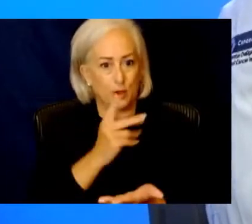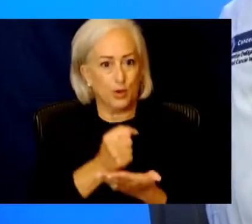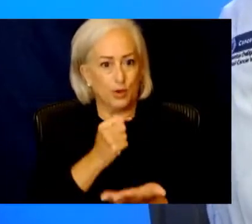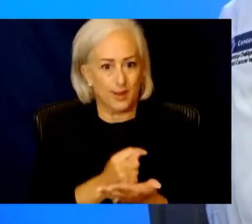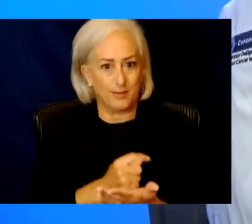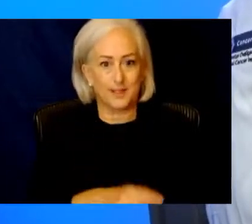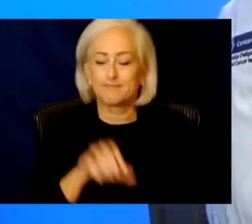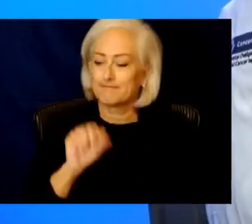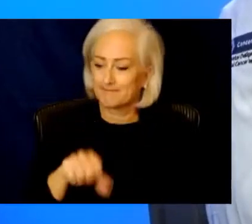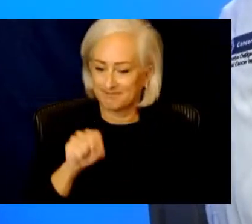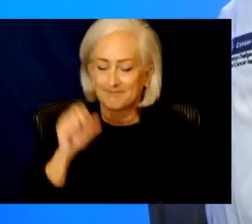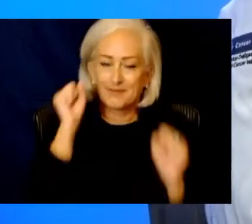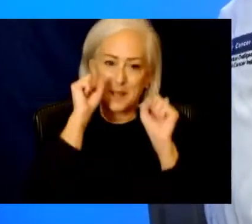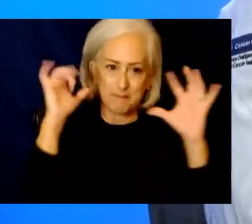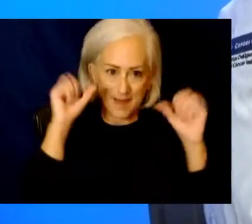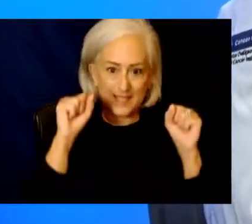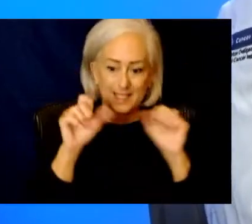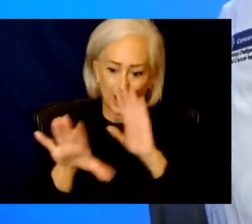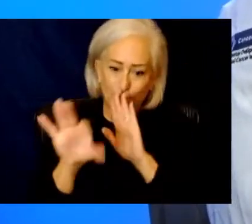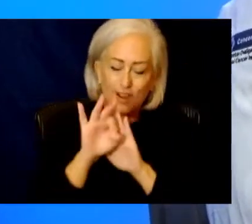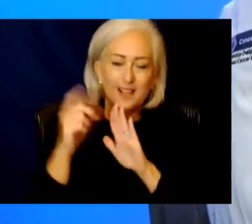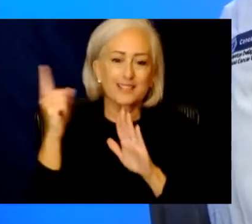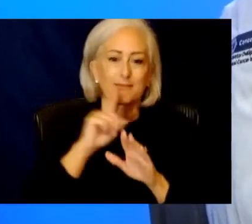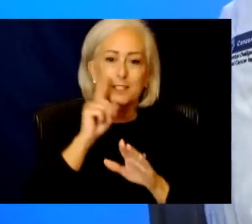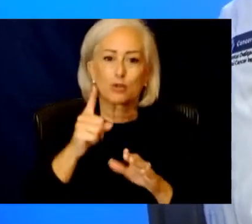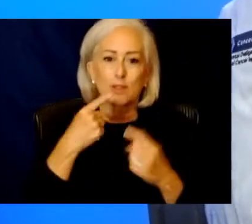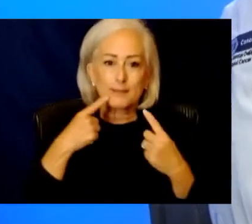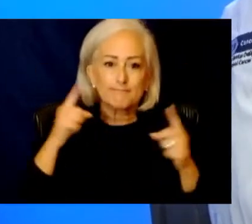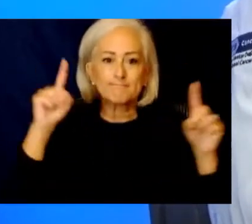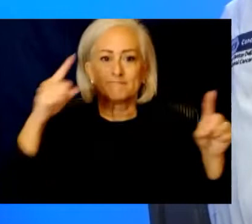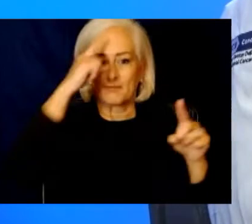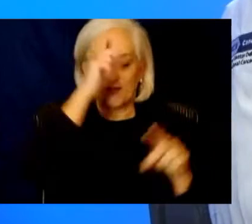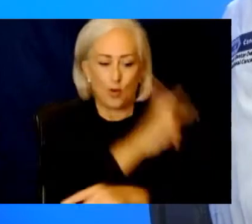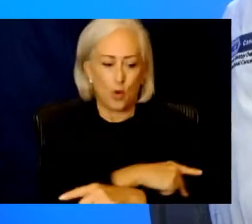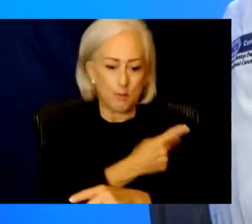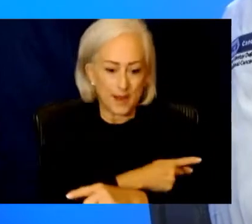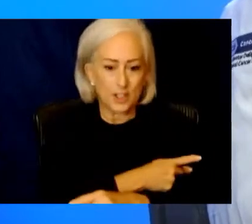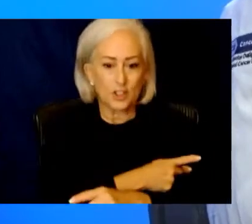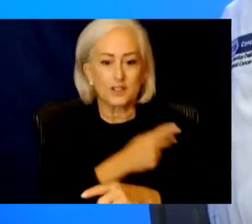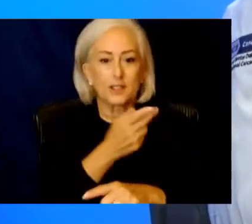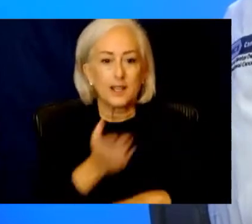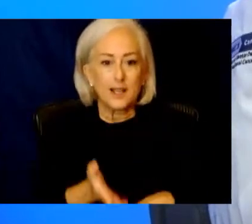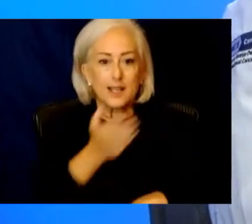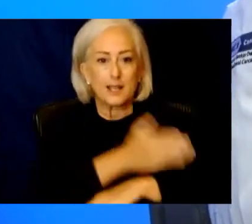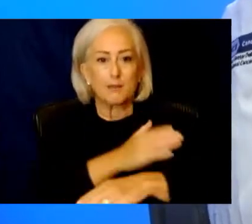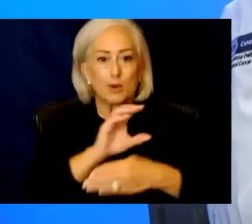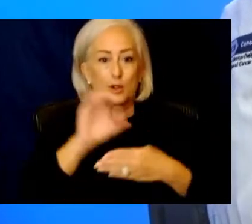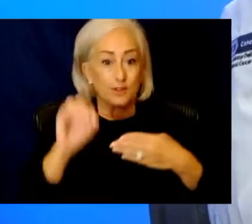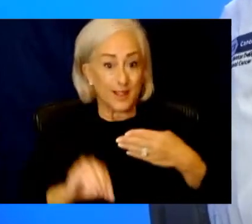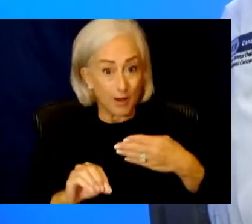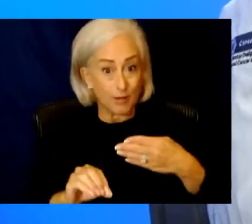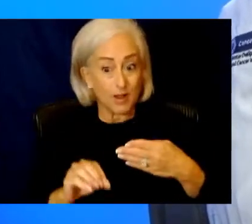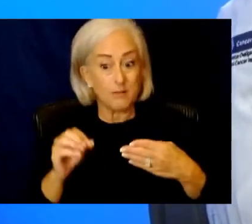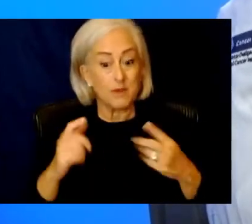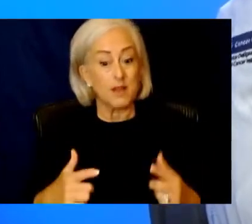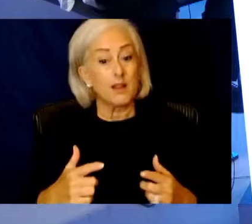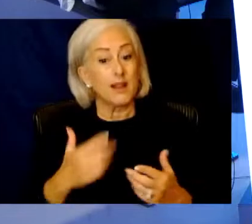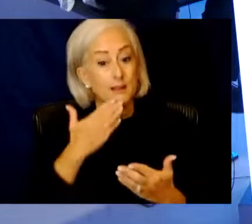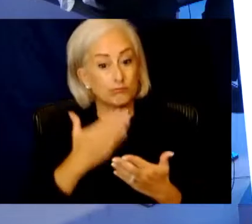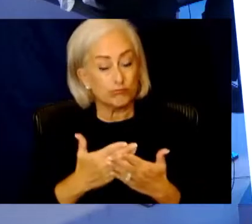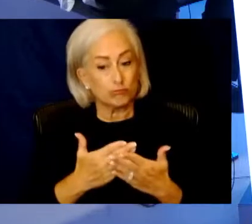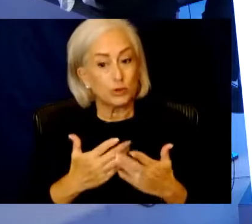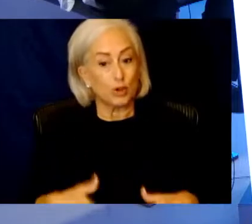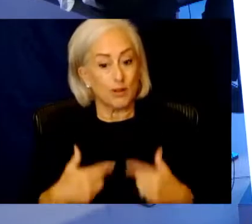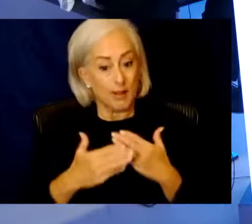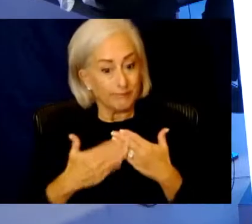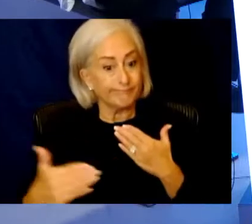that really works for patients and improves their outcomes and quality of life, it really makes all of this worth it. Okay.